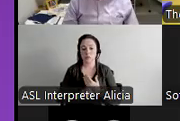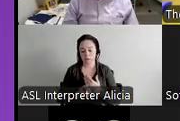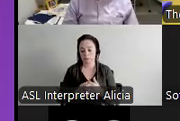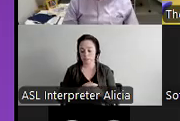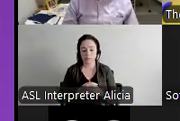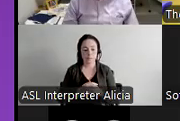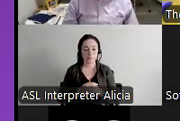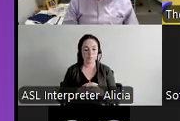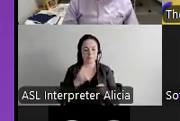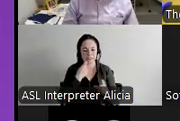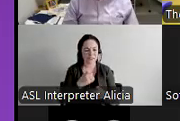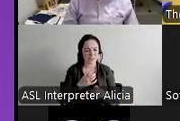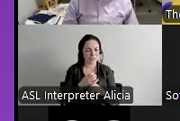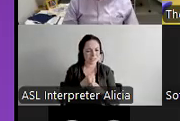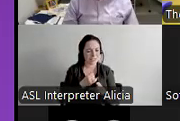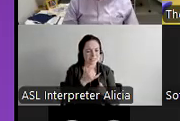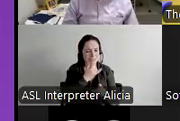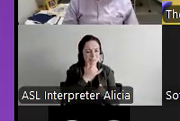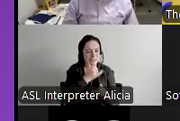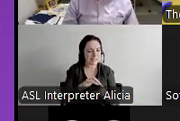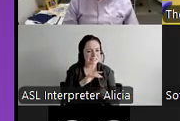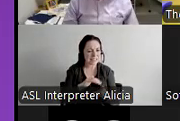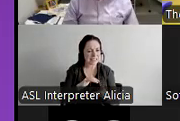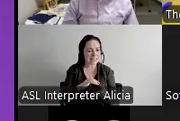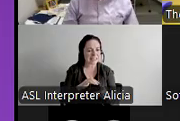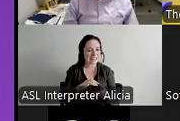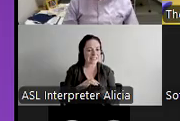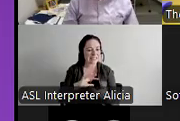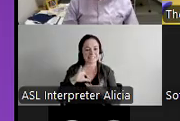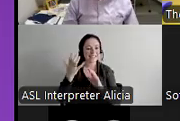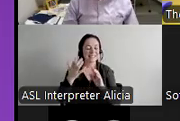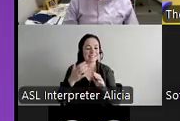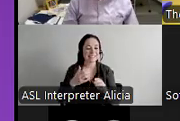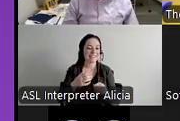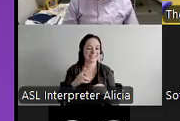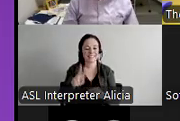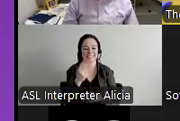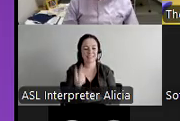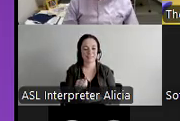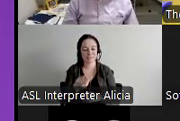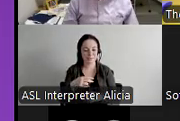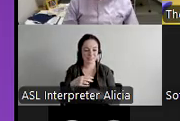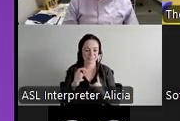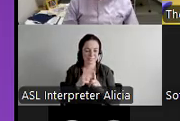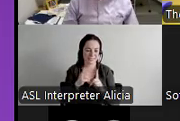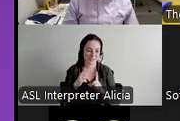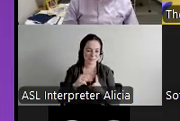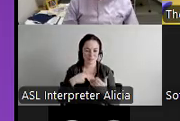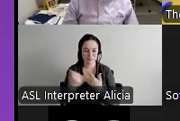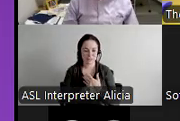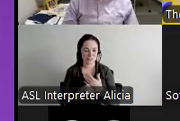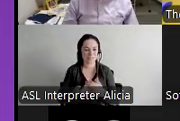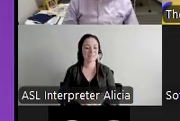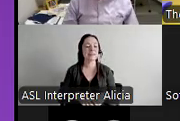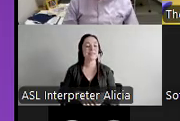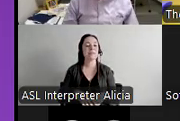I just caught a typo. It's not project, it's project. Sorry. Um, and so we are in discussion on really developing the